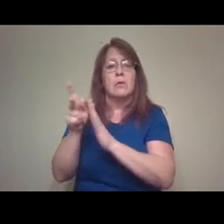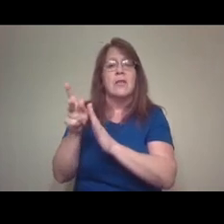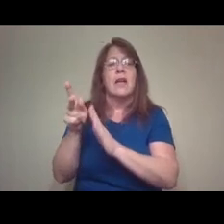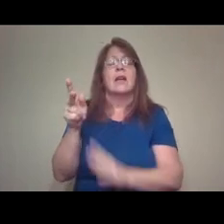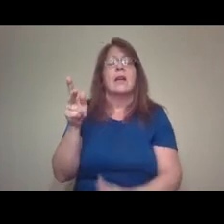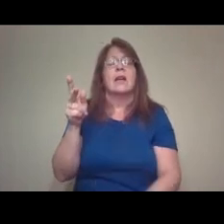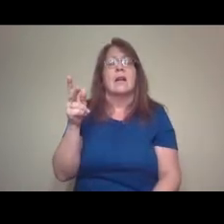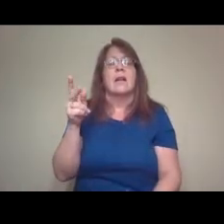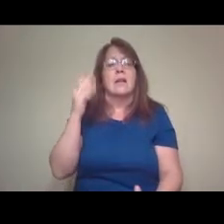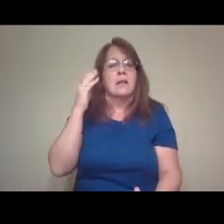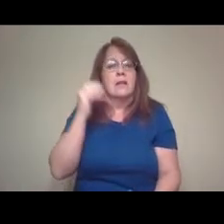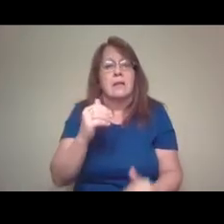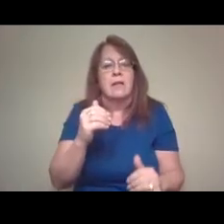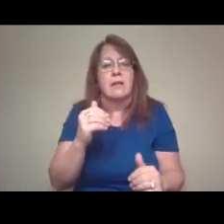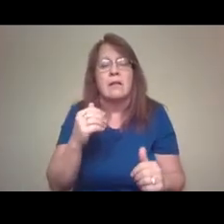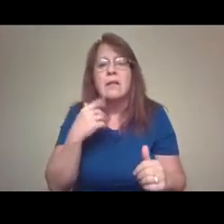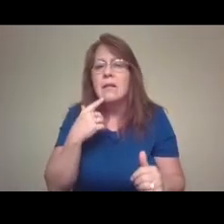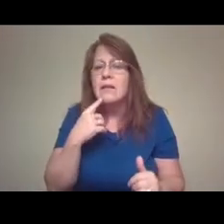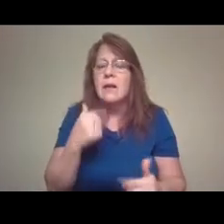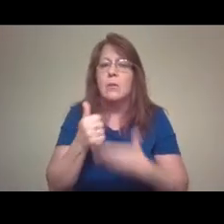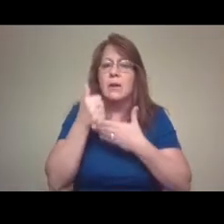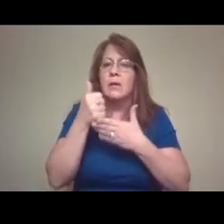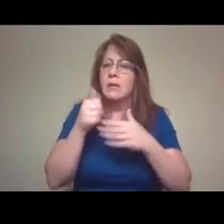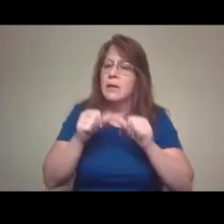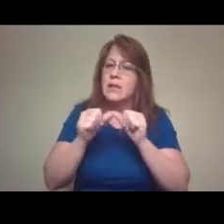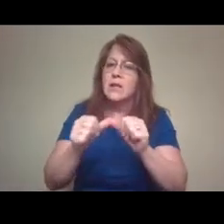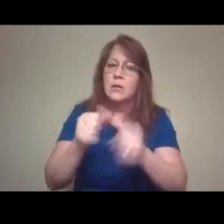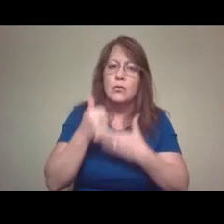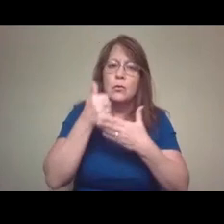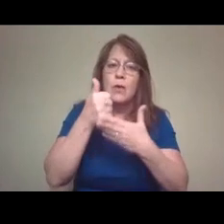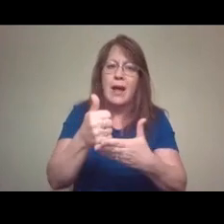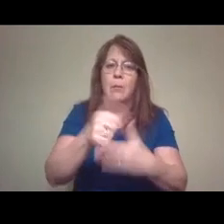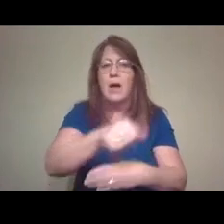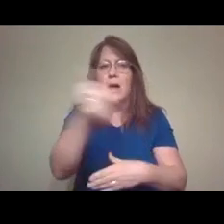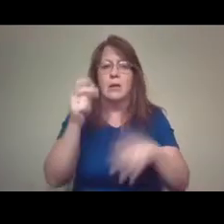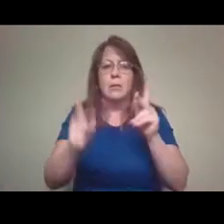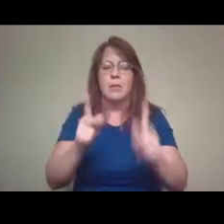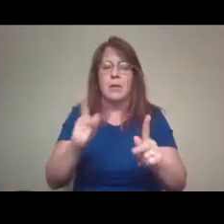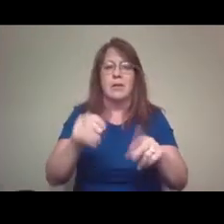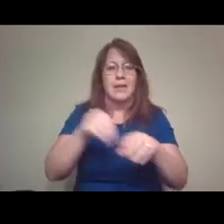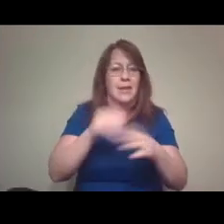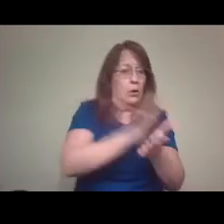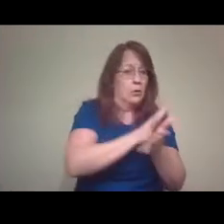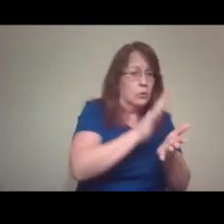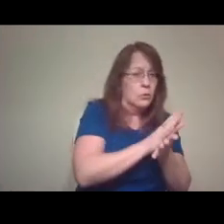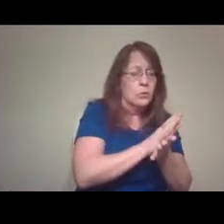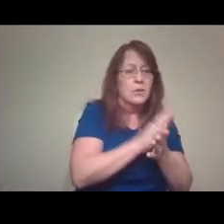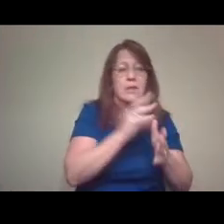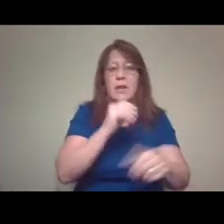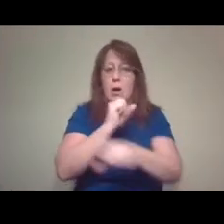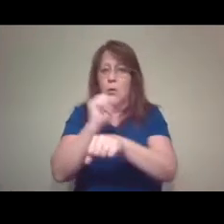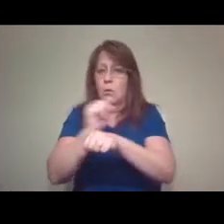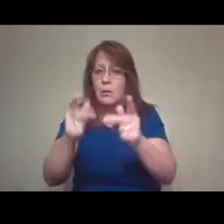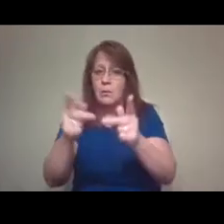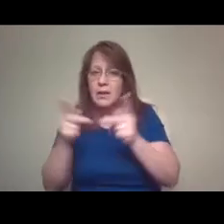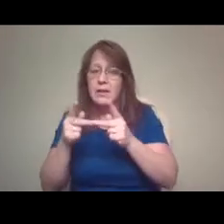communities, among our loved ones, in our neighborhoods, in our workplaces, in our schools, there are many people who have survived thoughts of